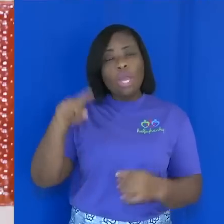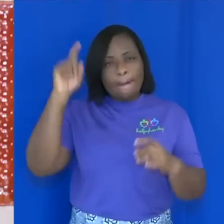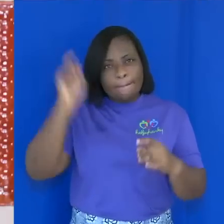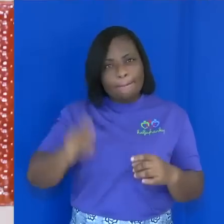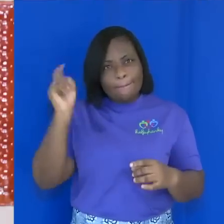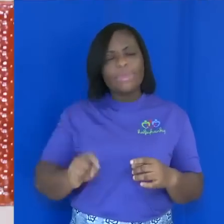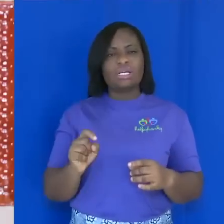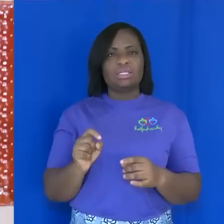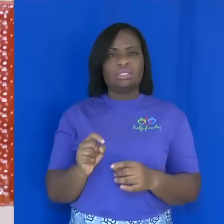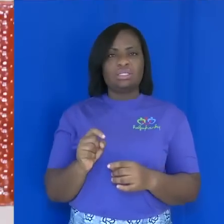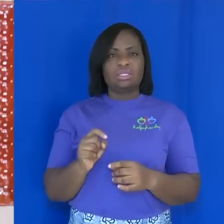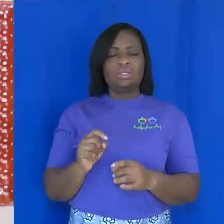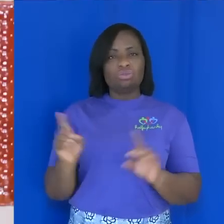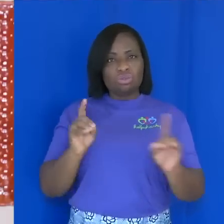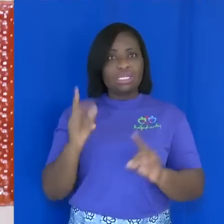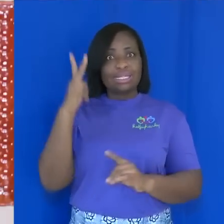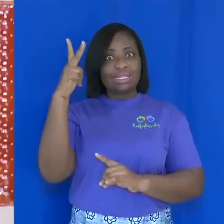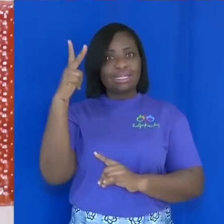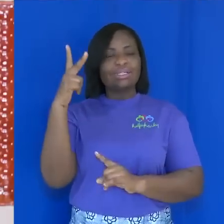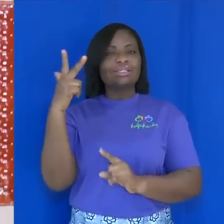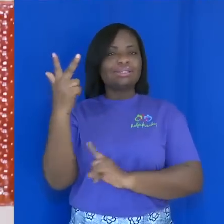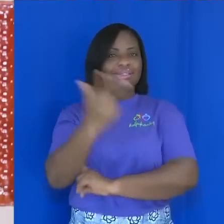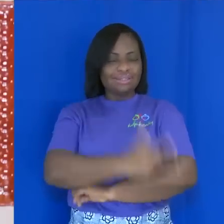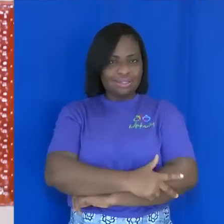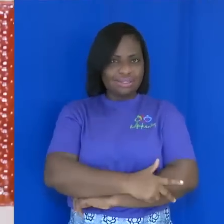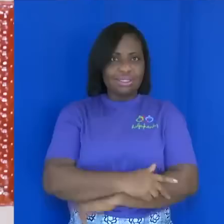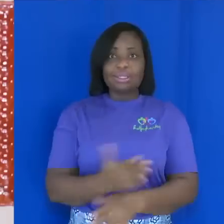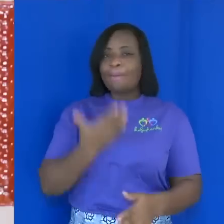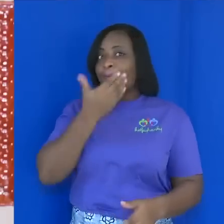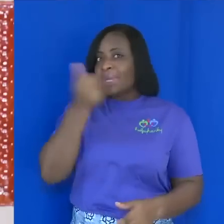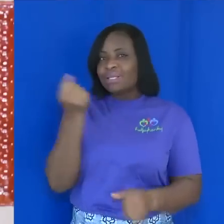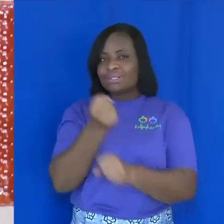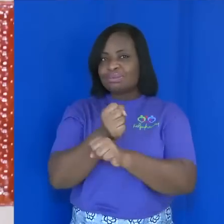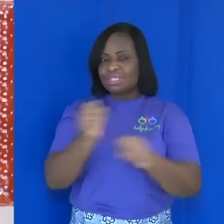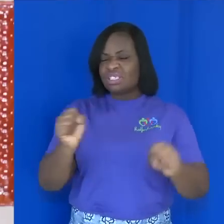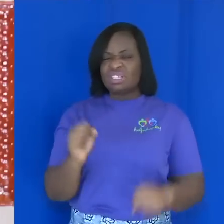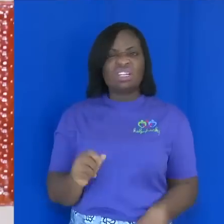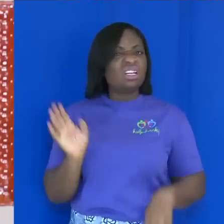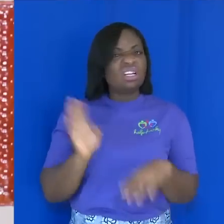the 3-day period. It is better to be safe than sorry.